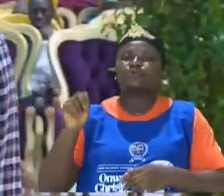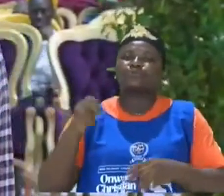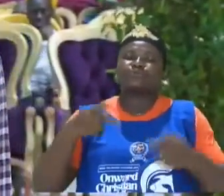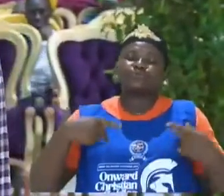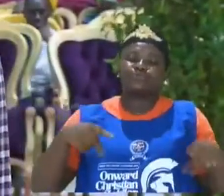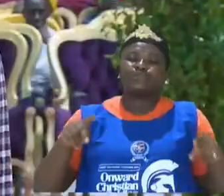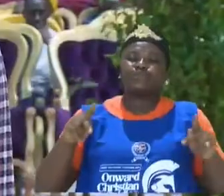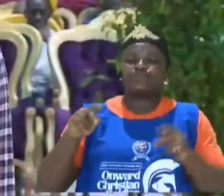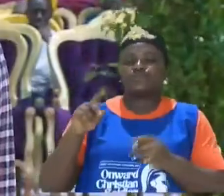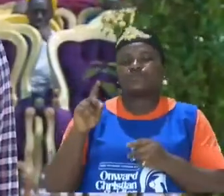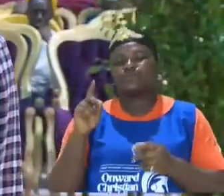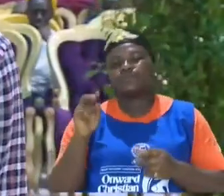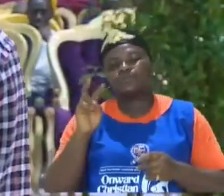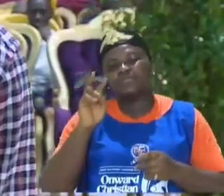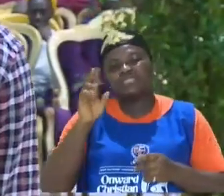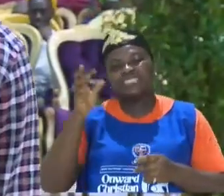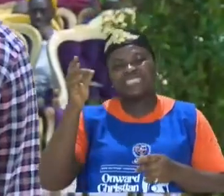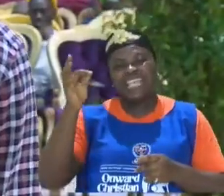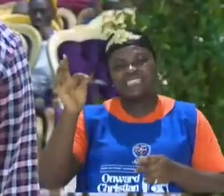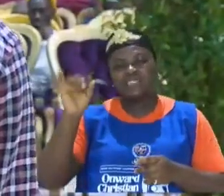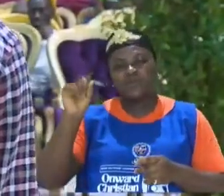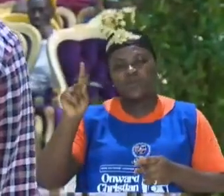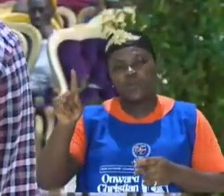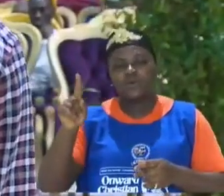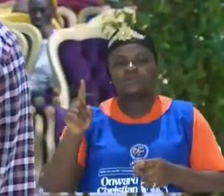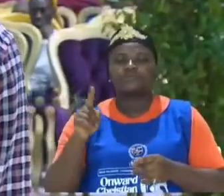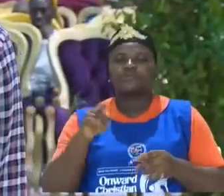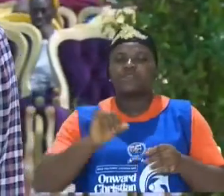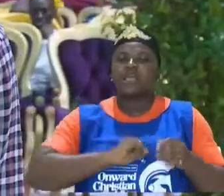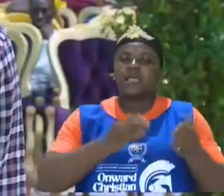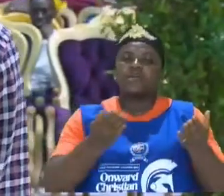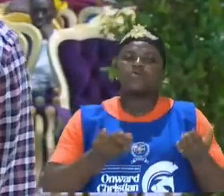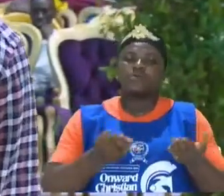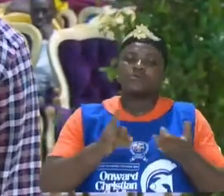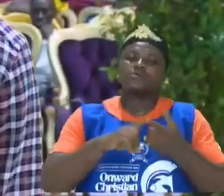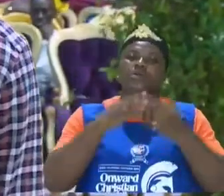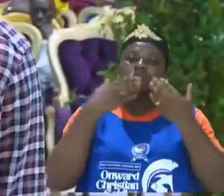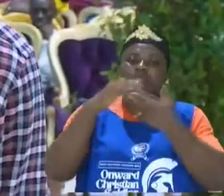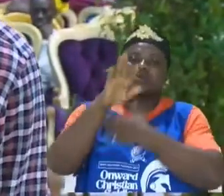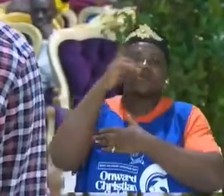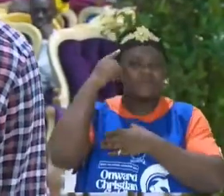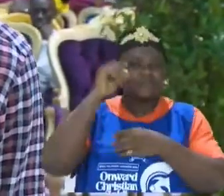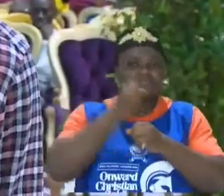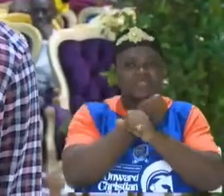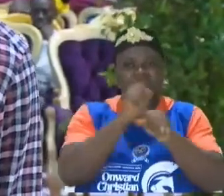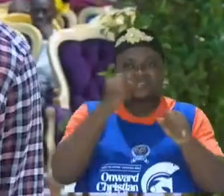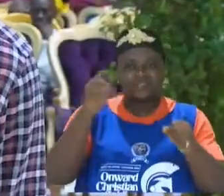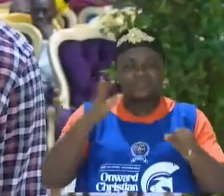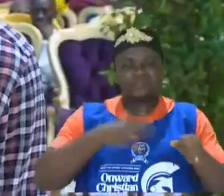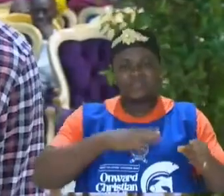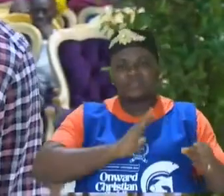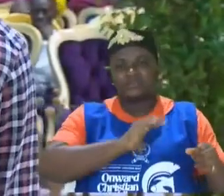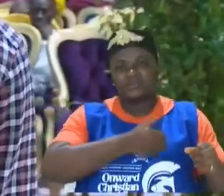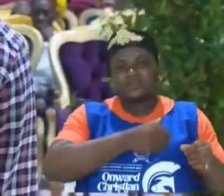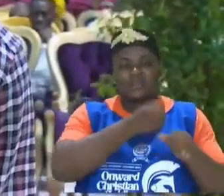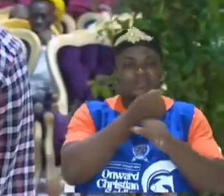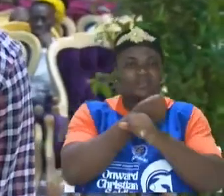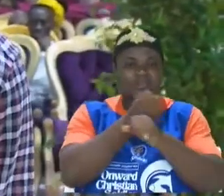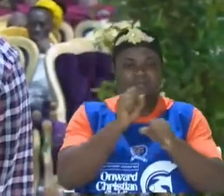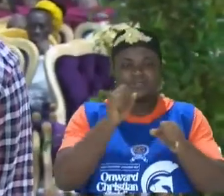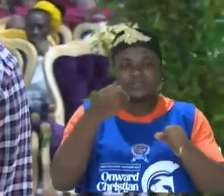Badagry. I want to thank God for the salvation of my soul and also the salvation of the soul of my wife.